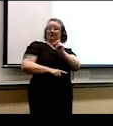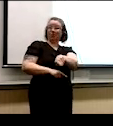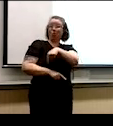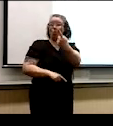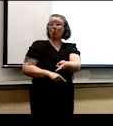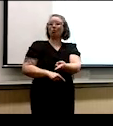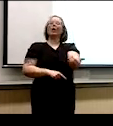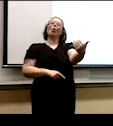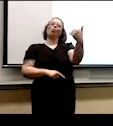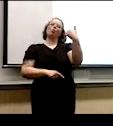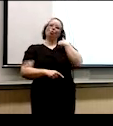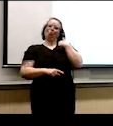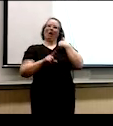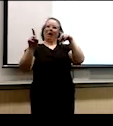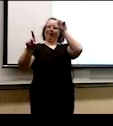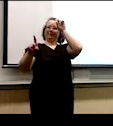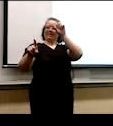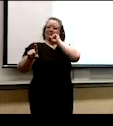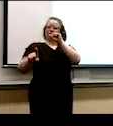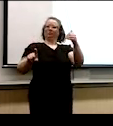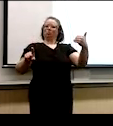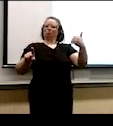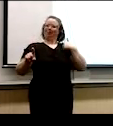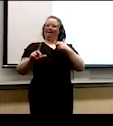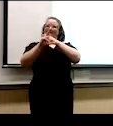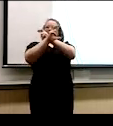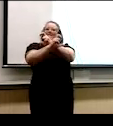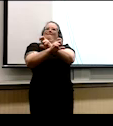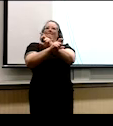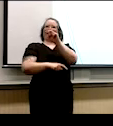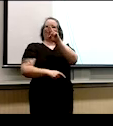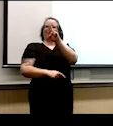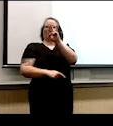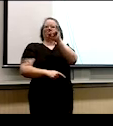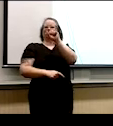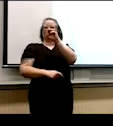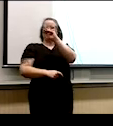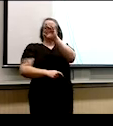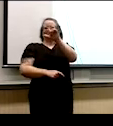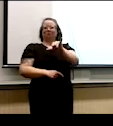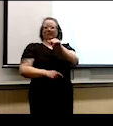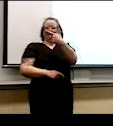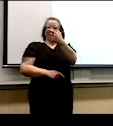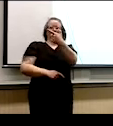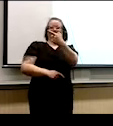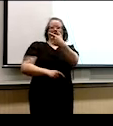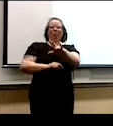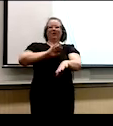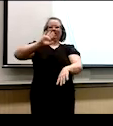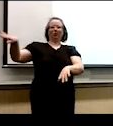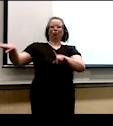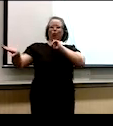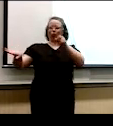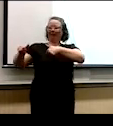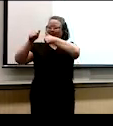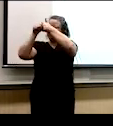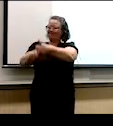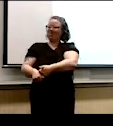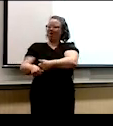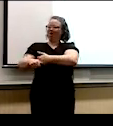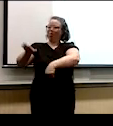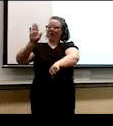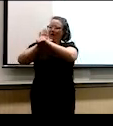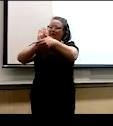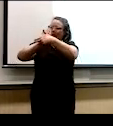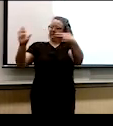to an individual assessment of their capacity. So, and I have had conversations, yes, in my Catholic